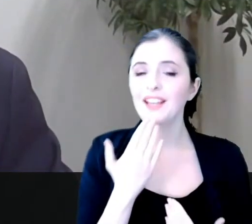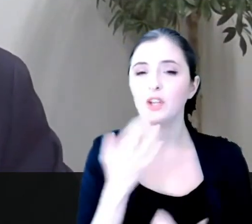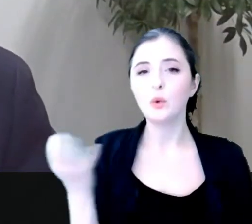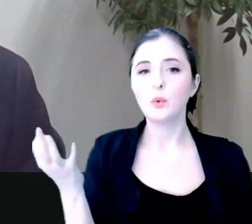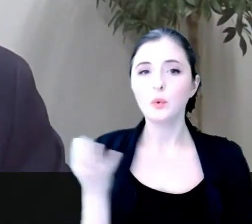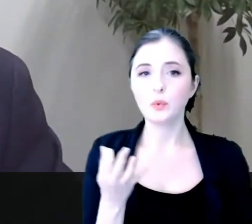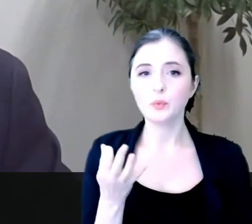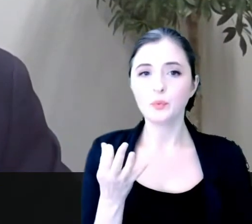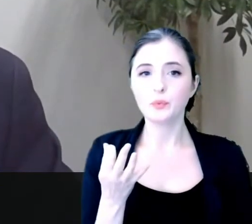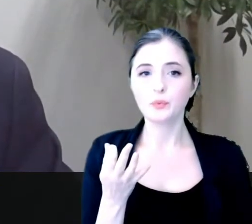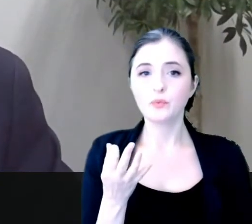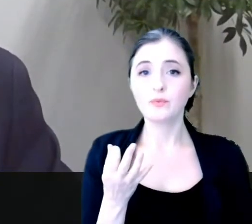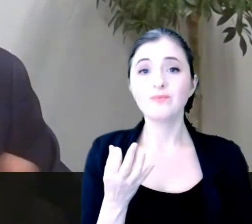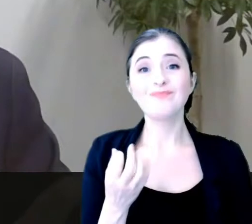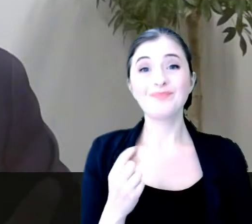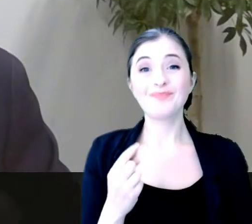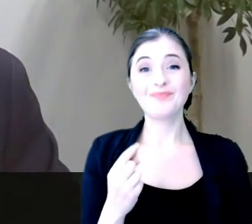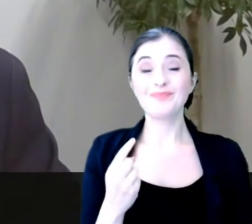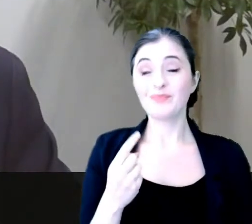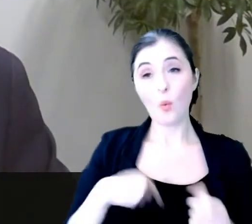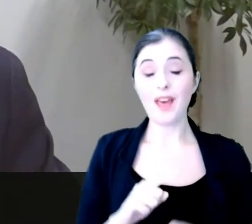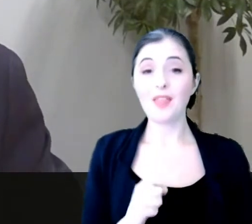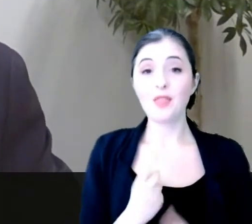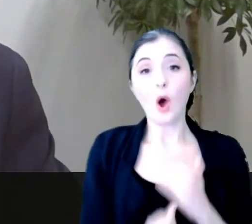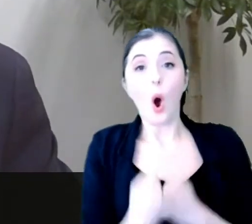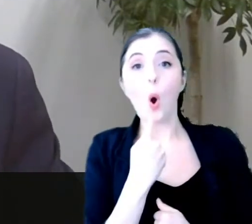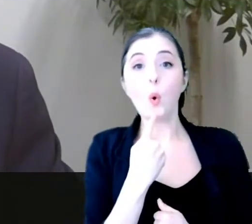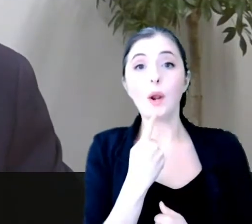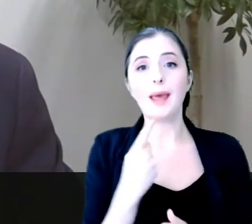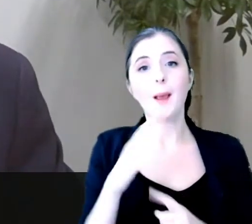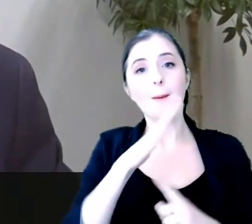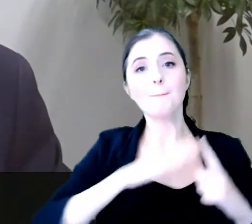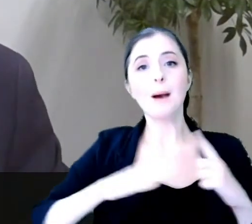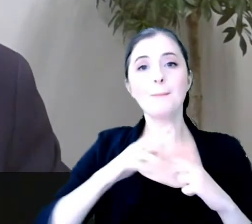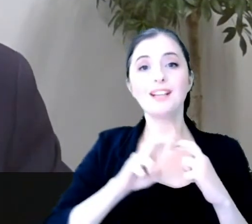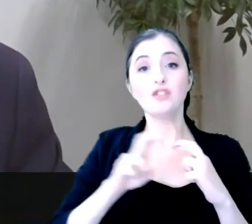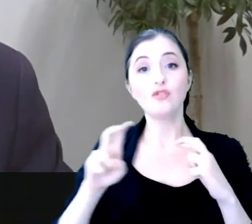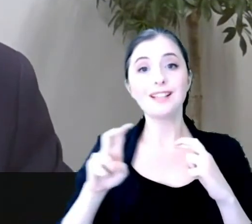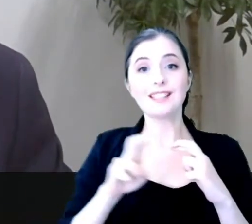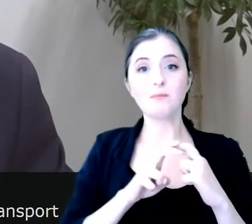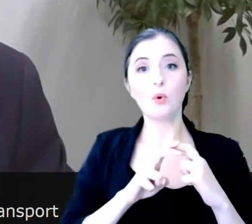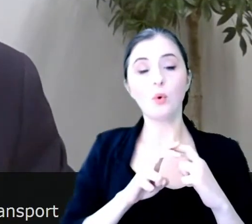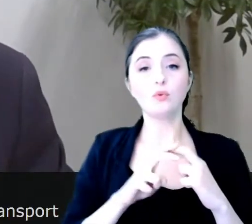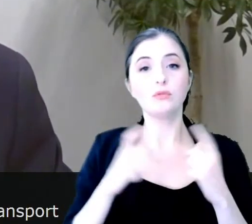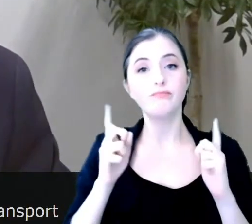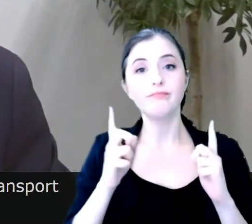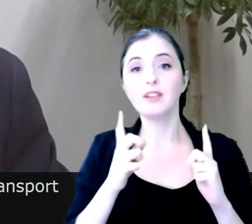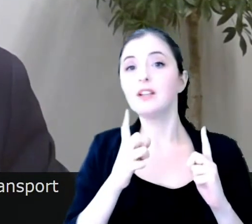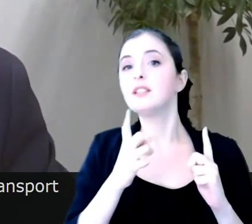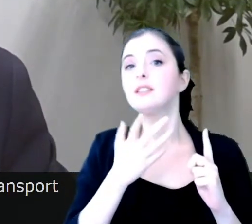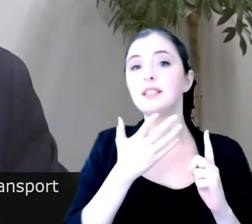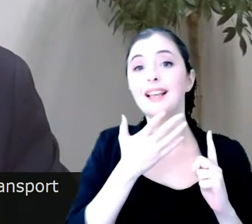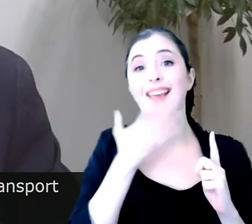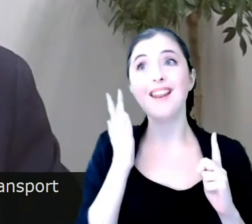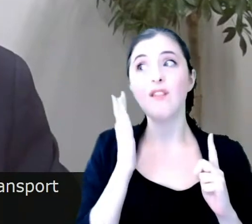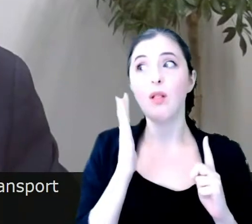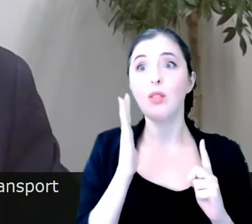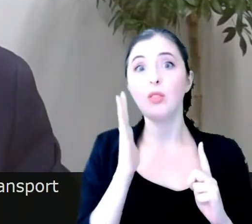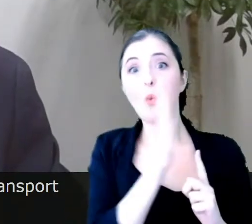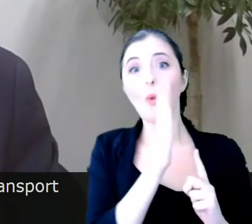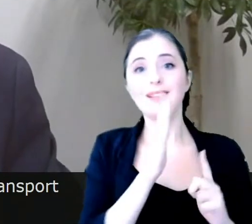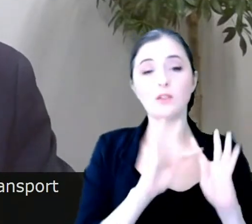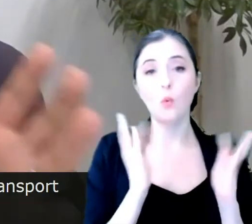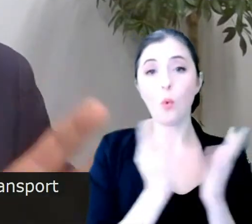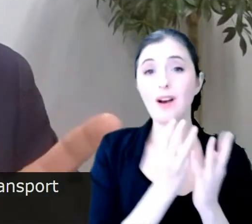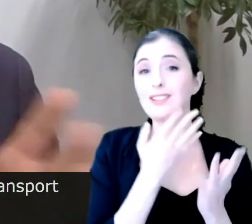only public transport authority in the Western world not subsidised by central government. In fact, because of the deal